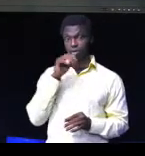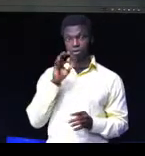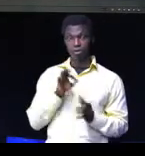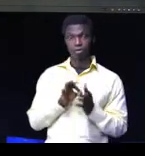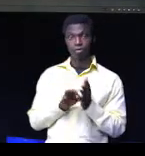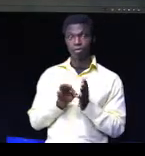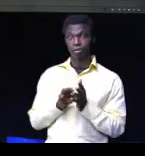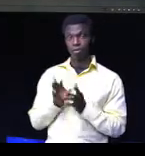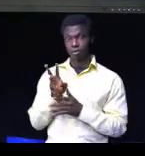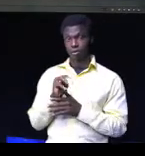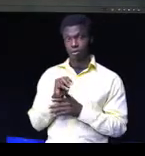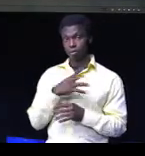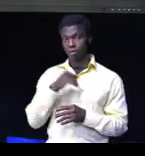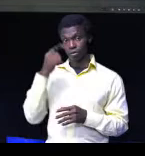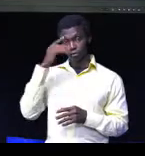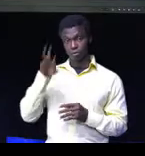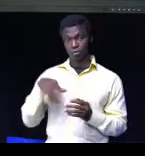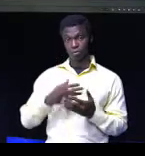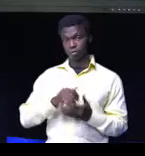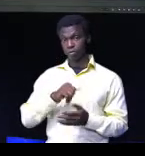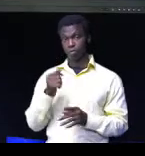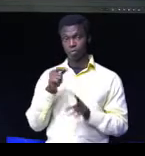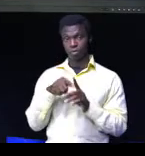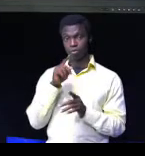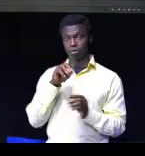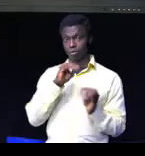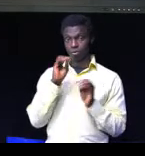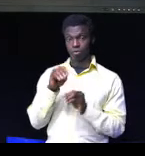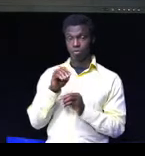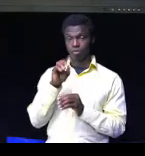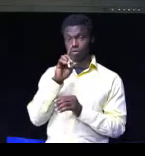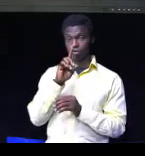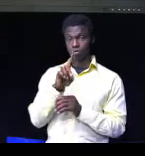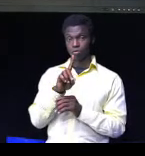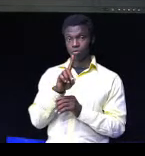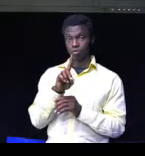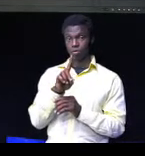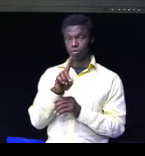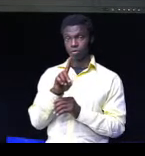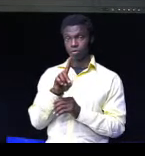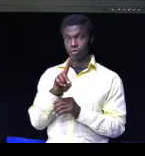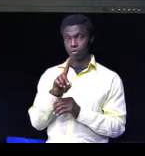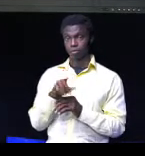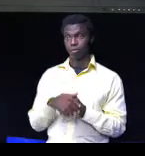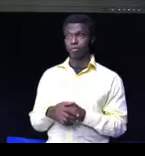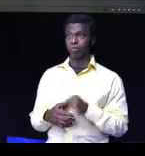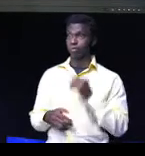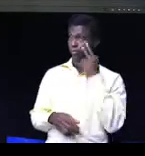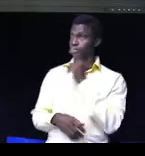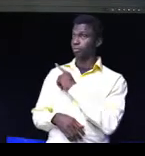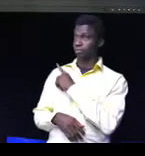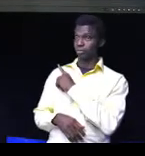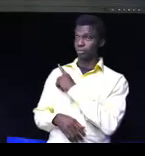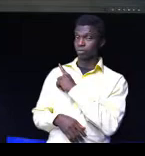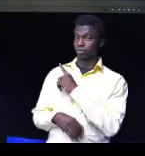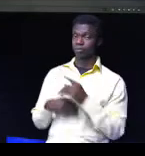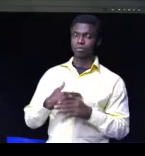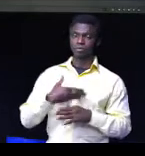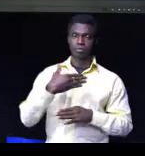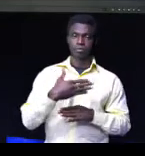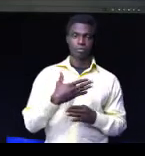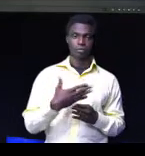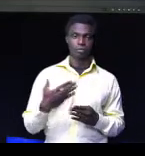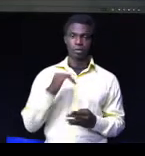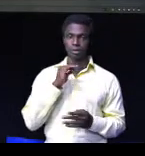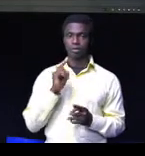to count them, okay? And then for all the other points, you put 1. 1, 2, 3, 4. The next thing to do now is